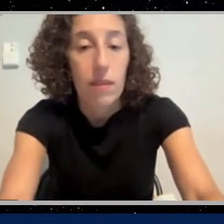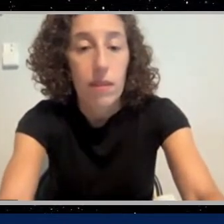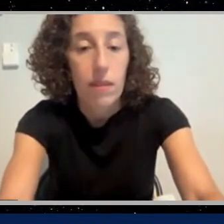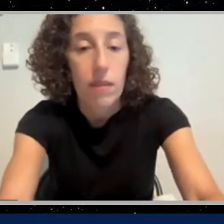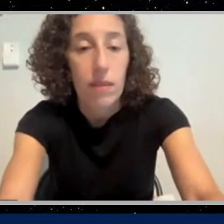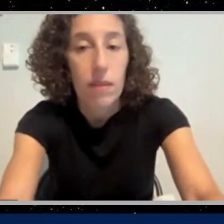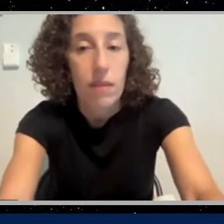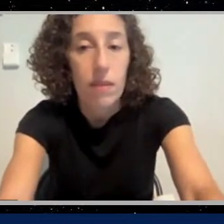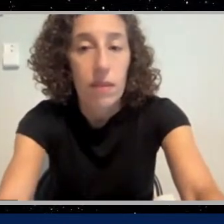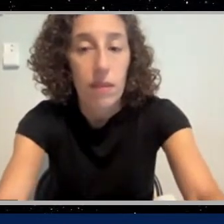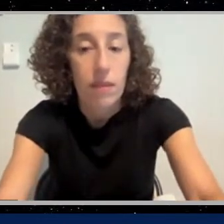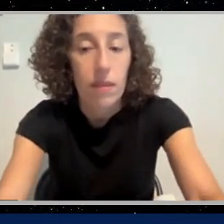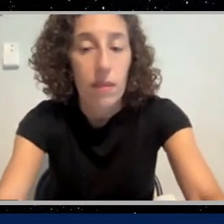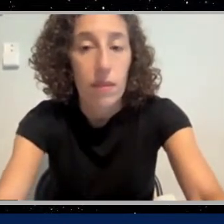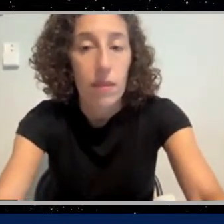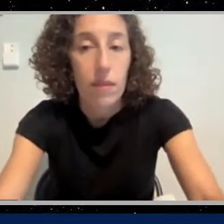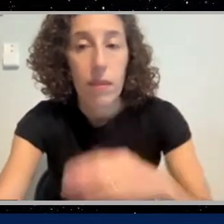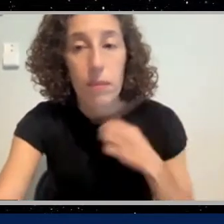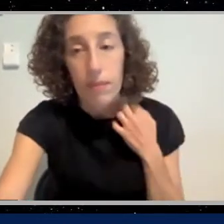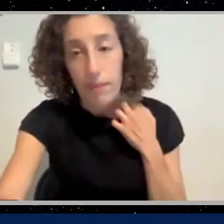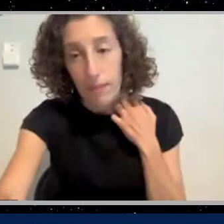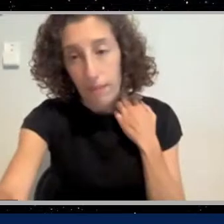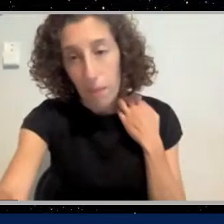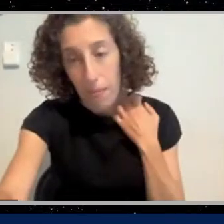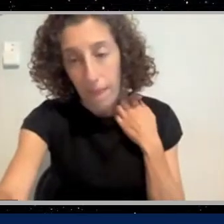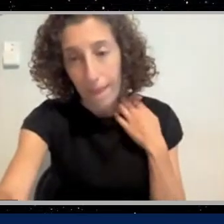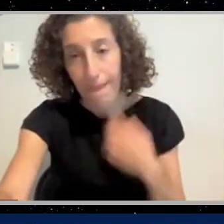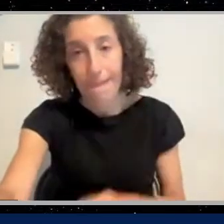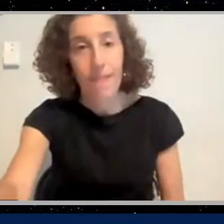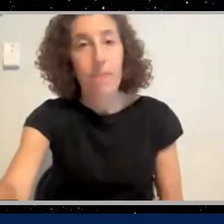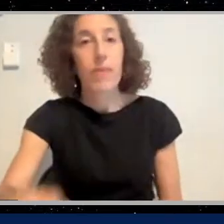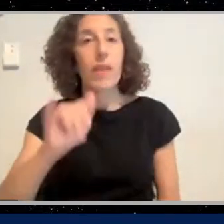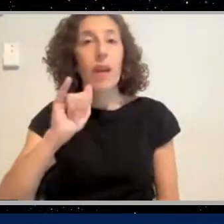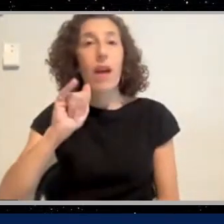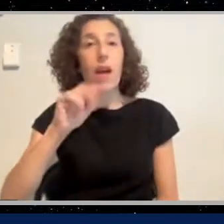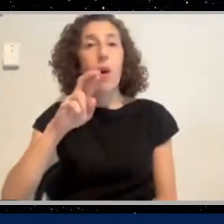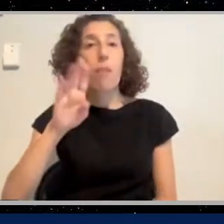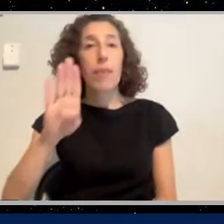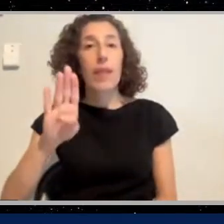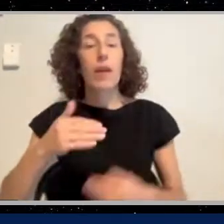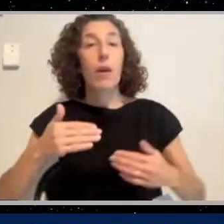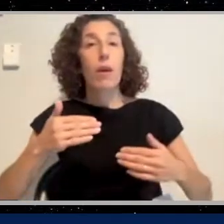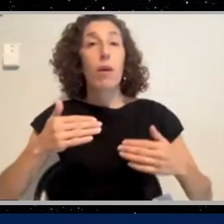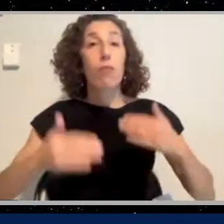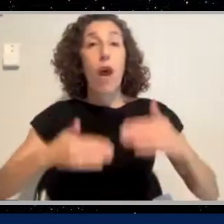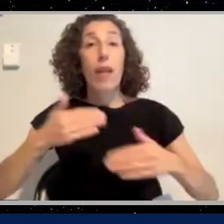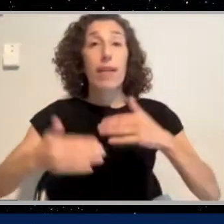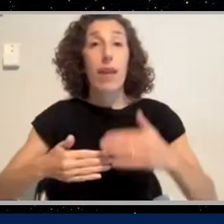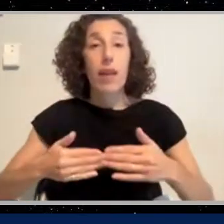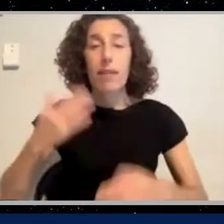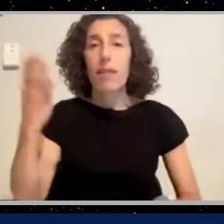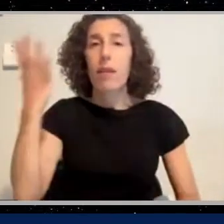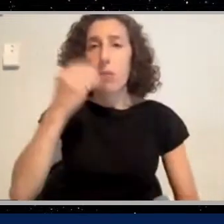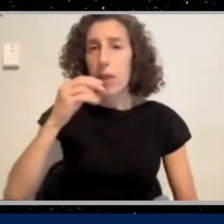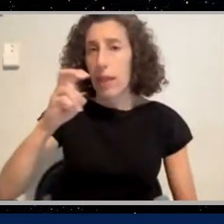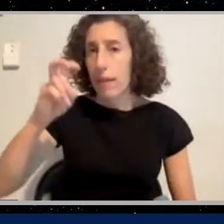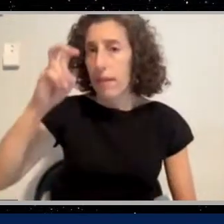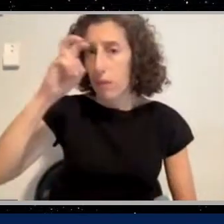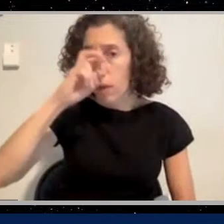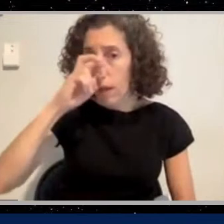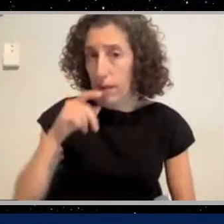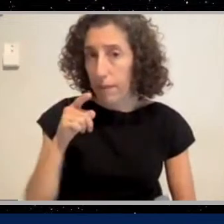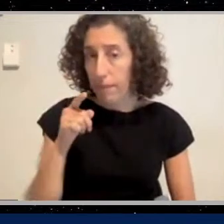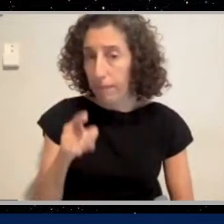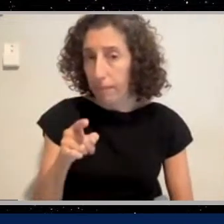process, which is very stringent. But I think even with where we are now, we have